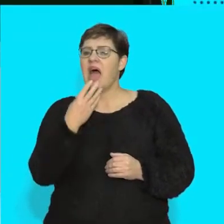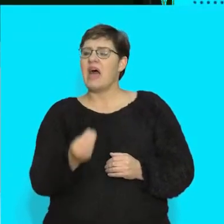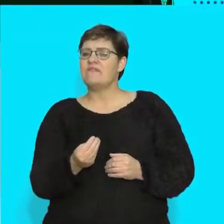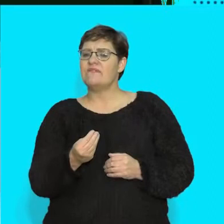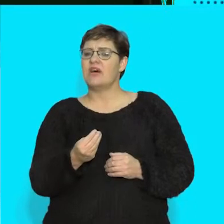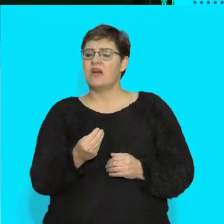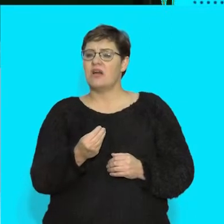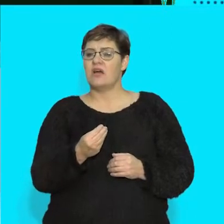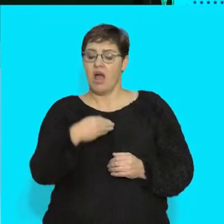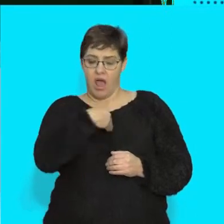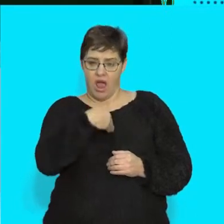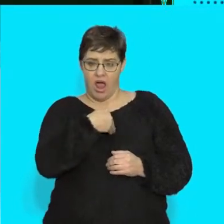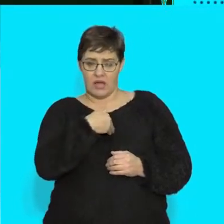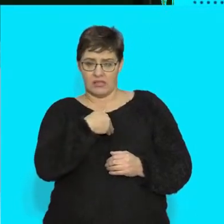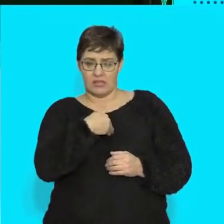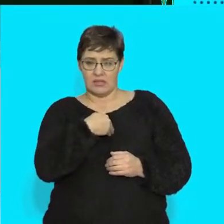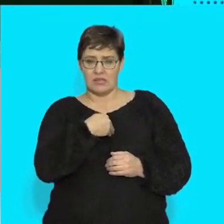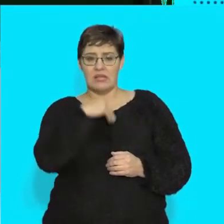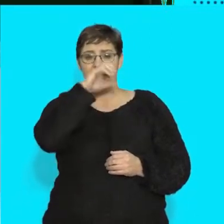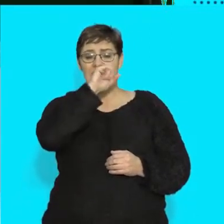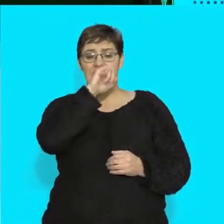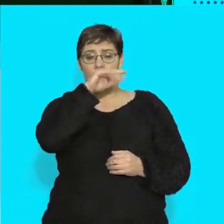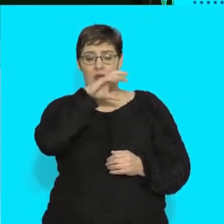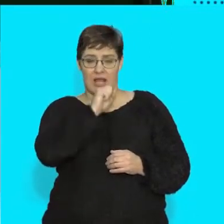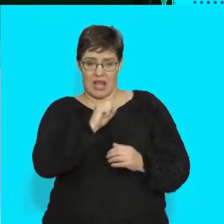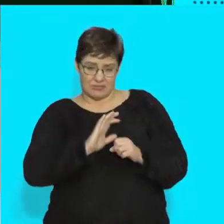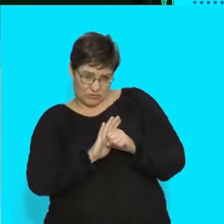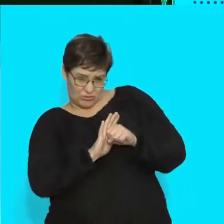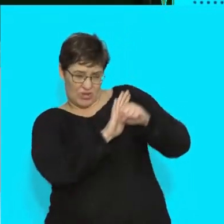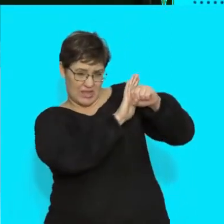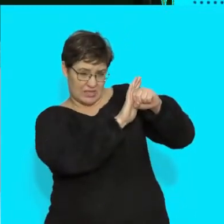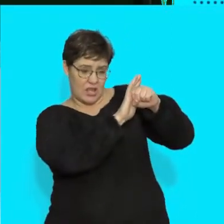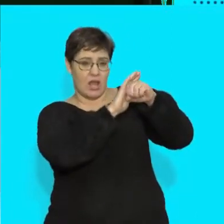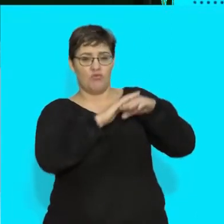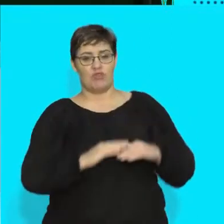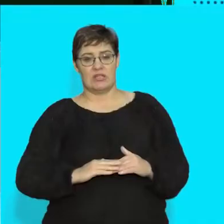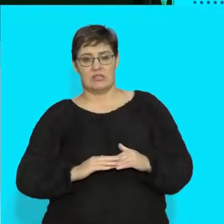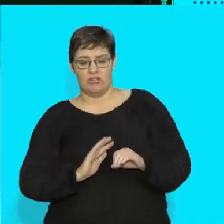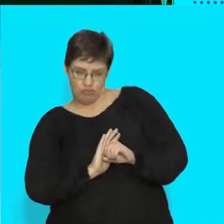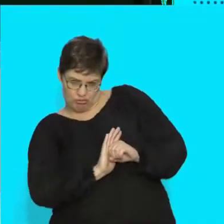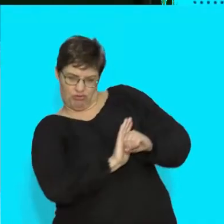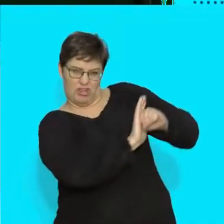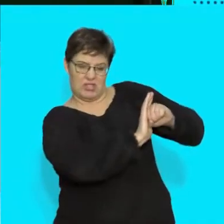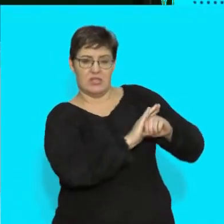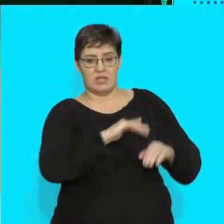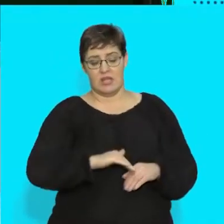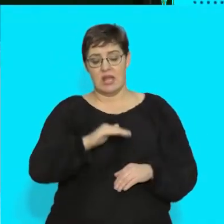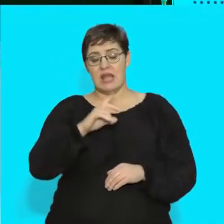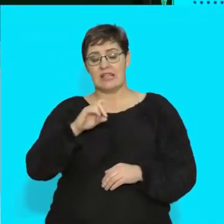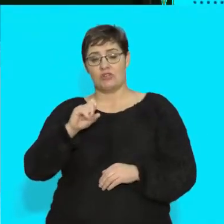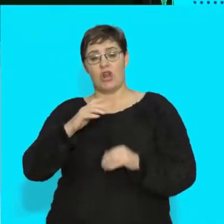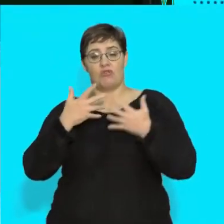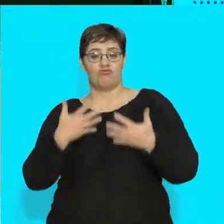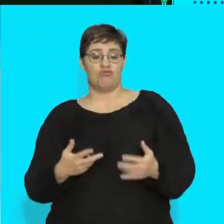contraction, systolic, and then our heart has a rest, diastolic. So when we measure our blood pressure, I don't know if